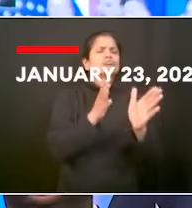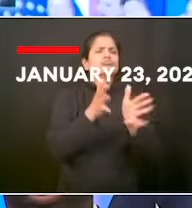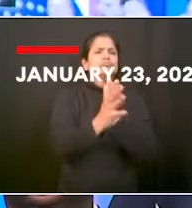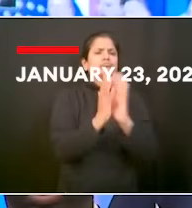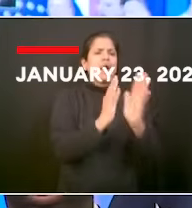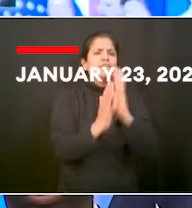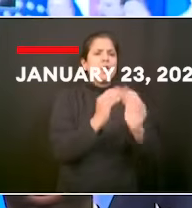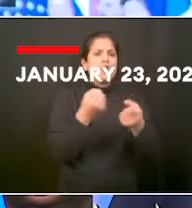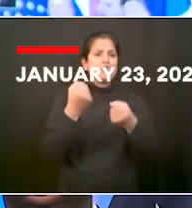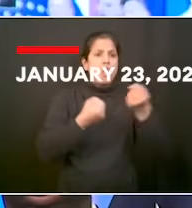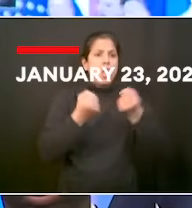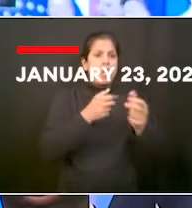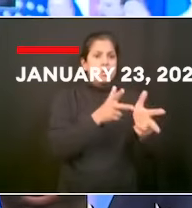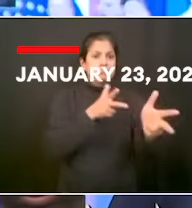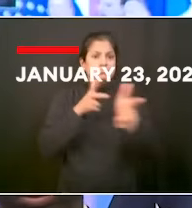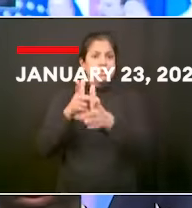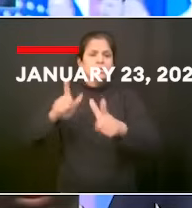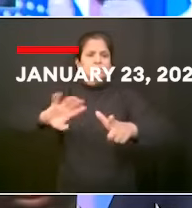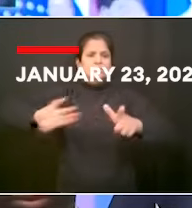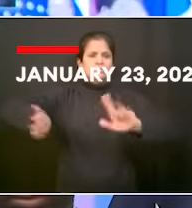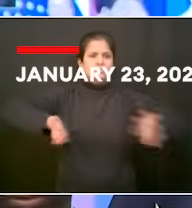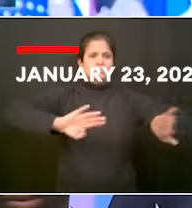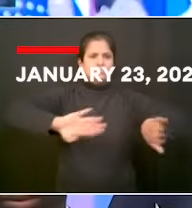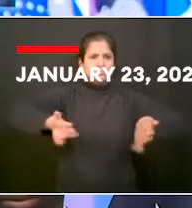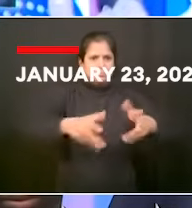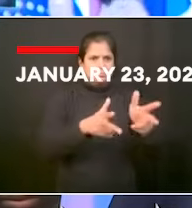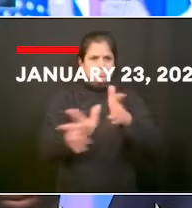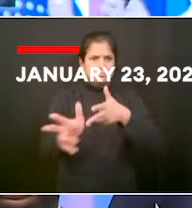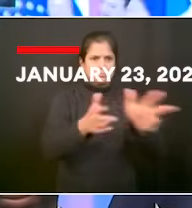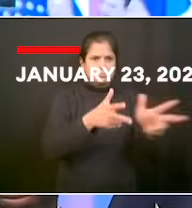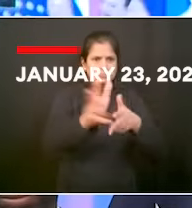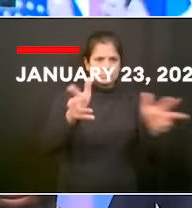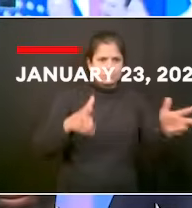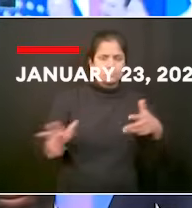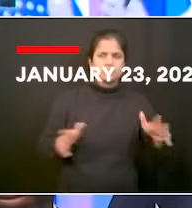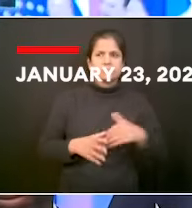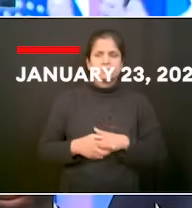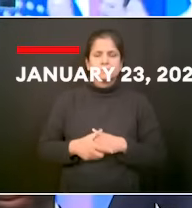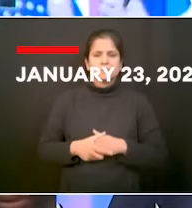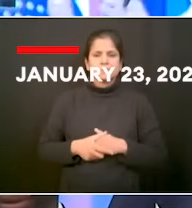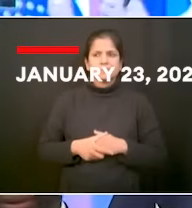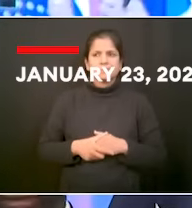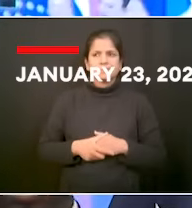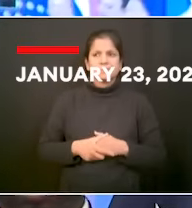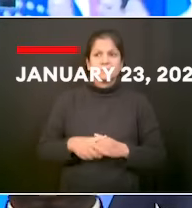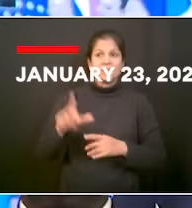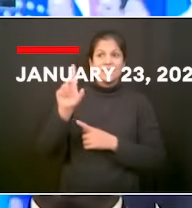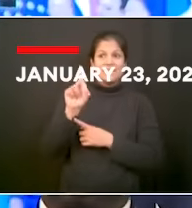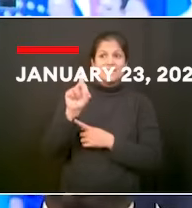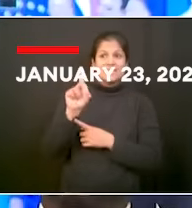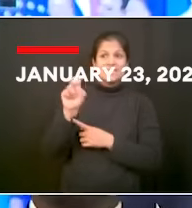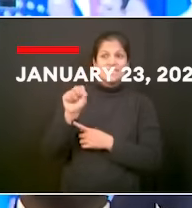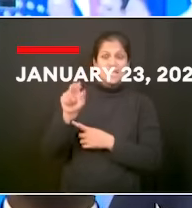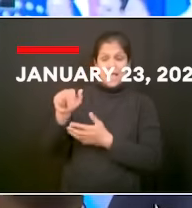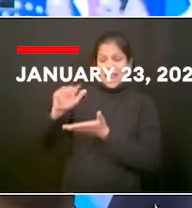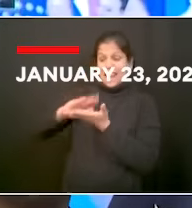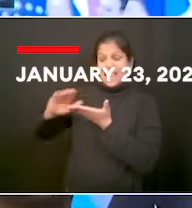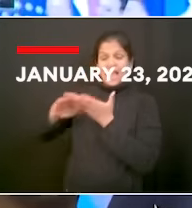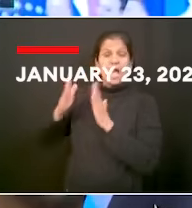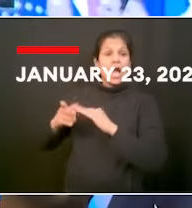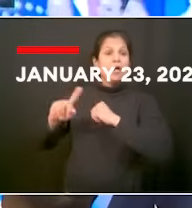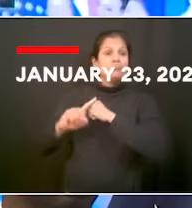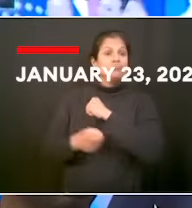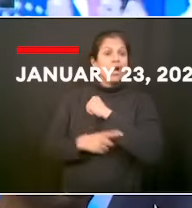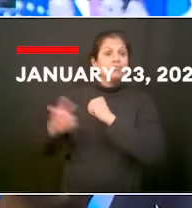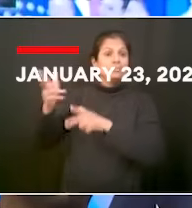lead on the snow plowing, but that doesn't mean that the Parks Department is not also going to be assisting in some of that work. I'm going to pass it over to DM Kirsten